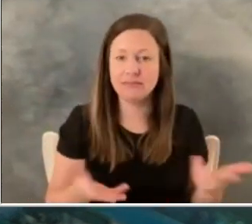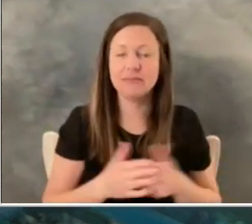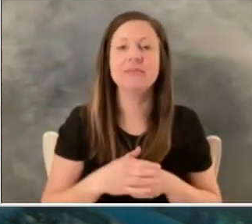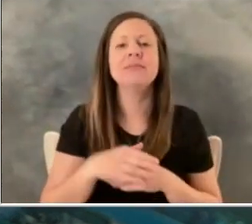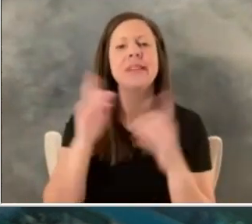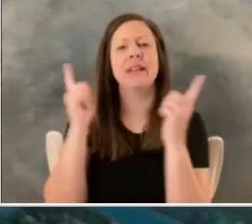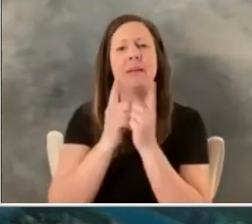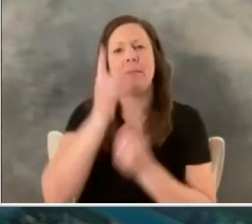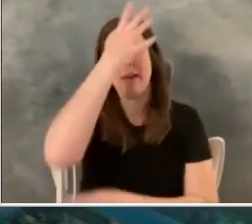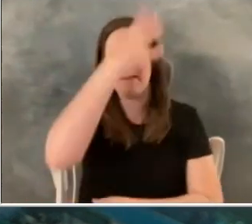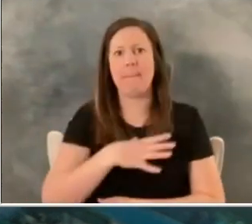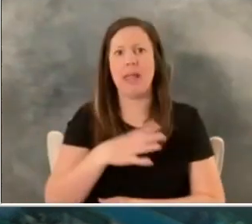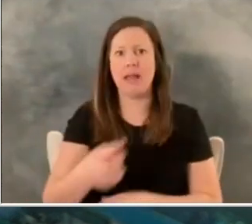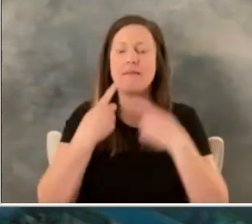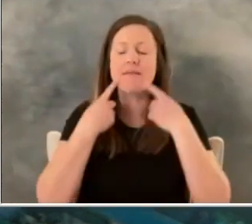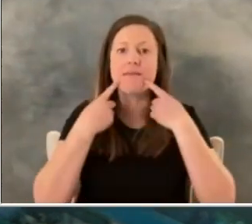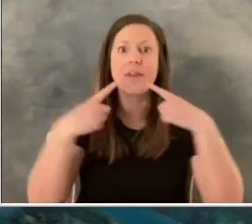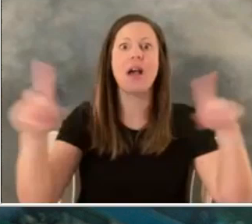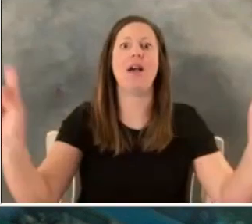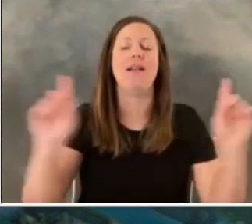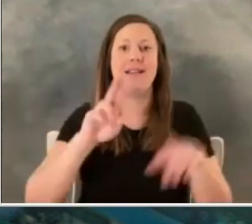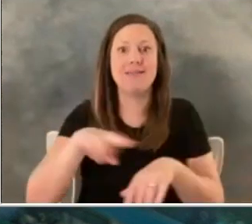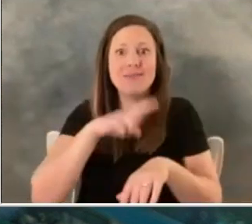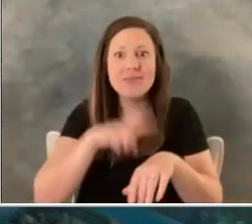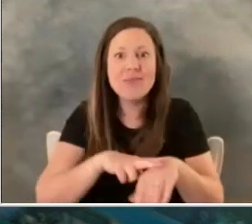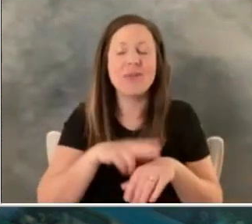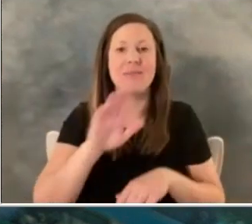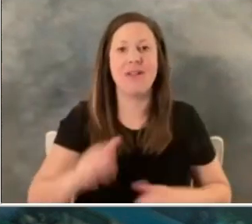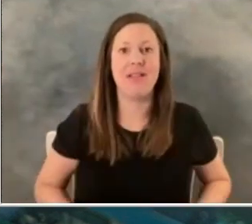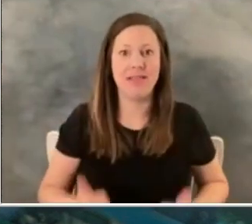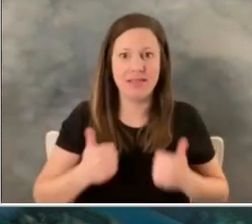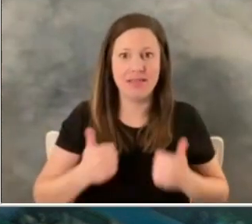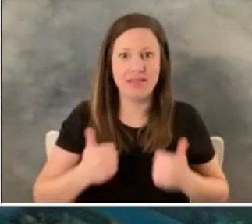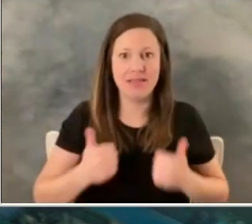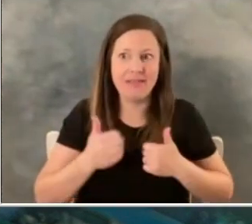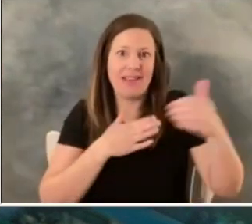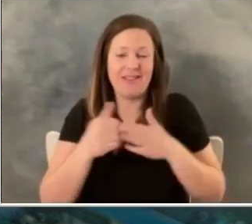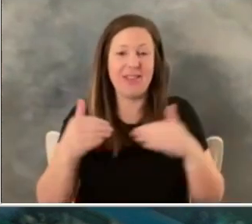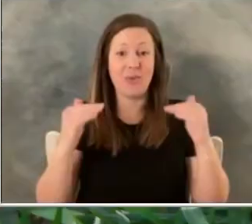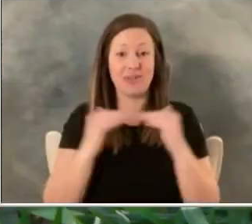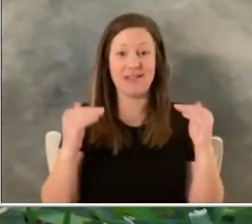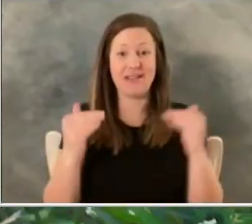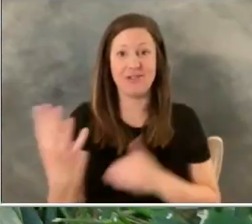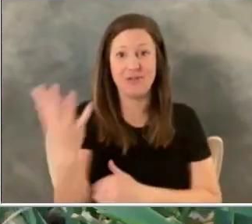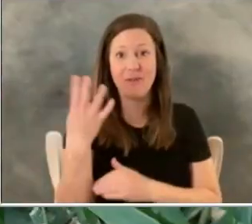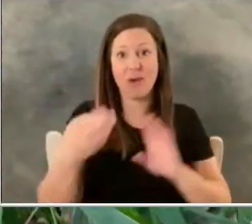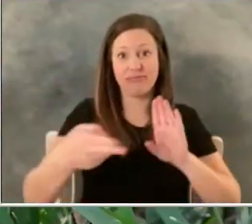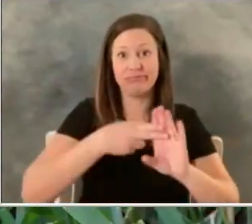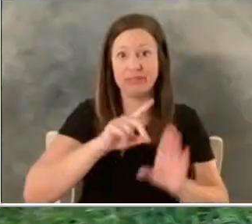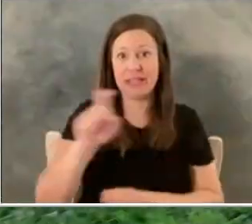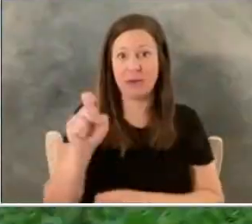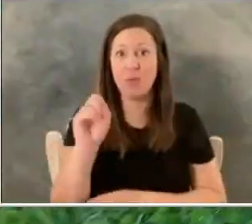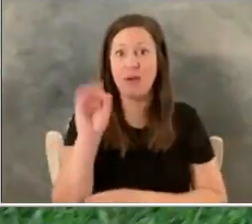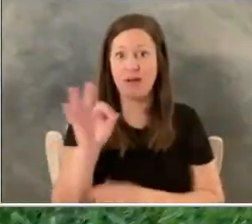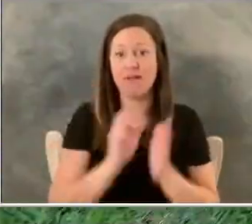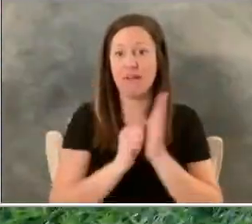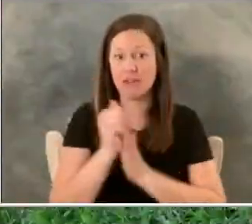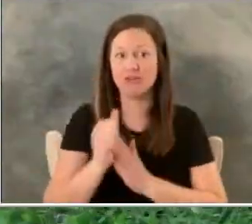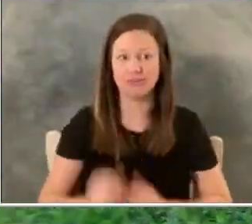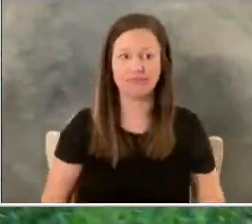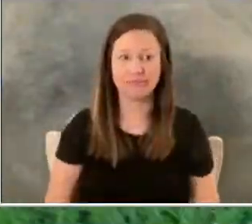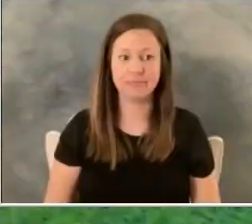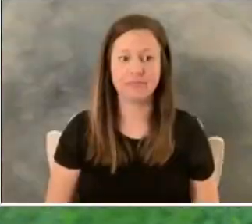get some normalcy back into his life despite his stage 4 diagnosis. Ready,